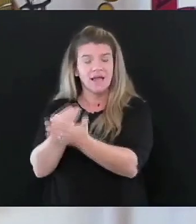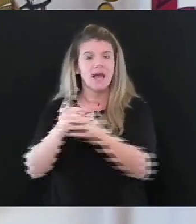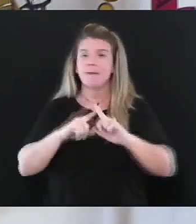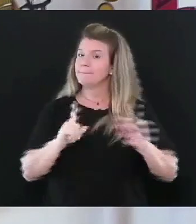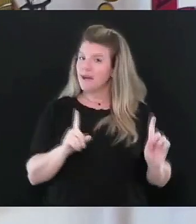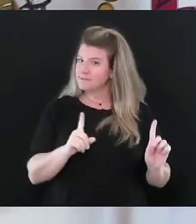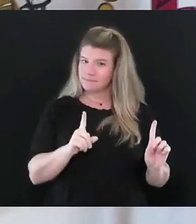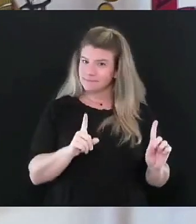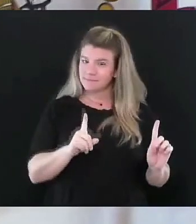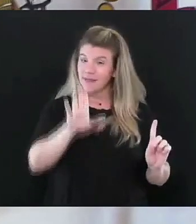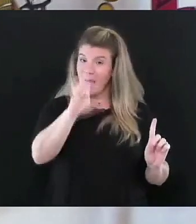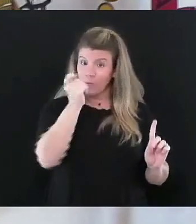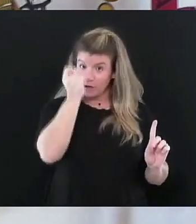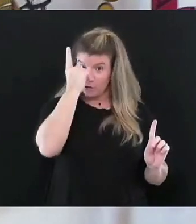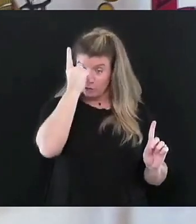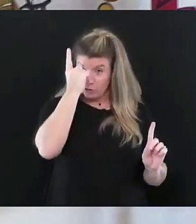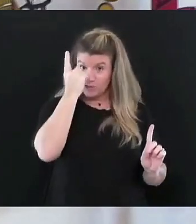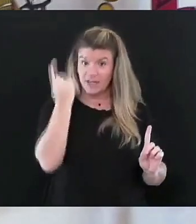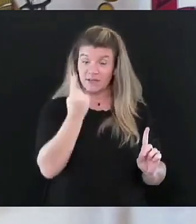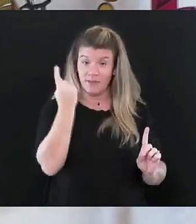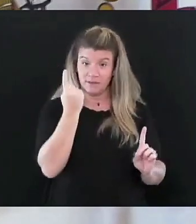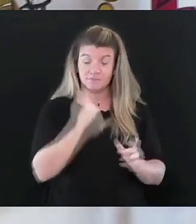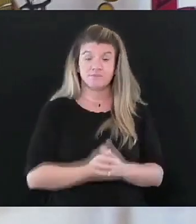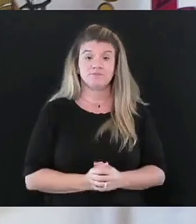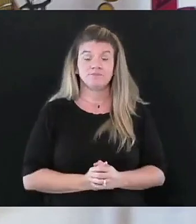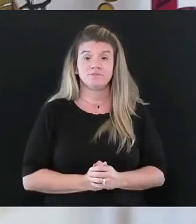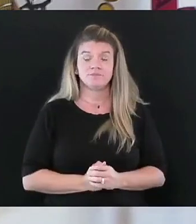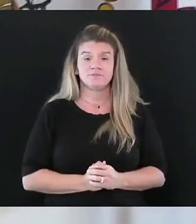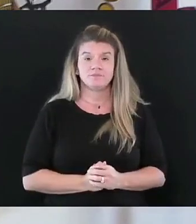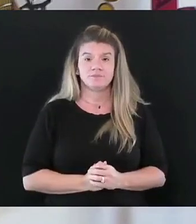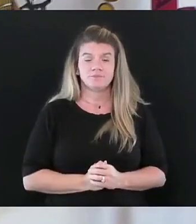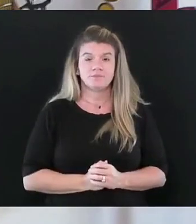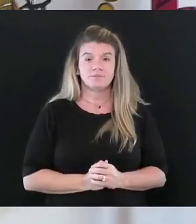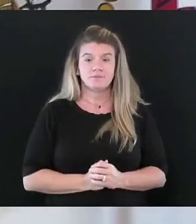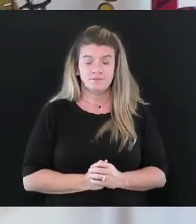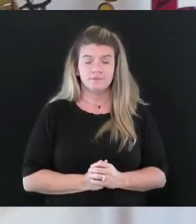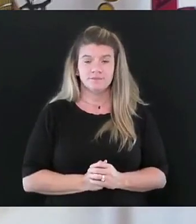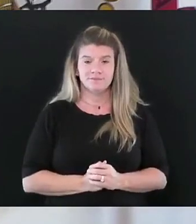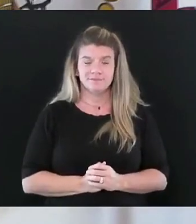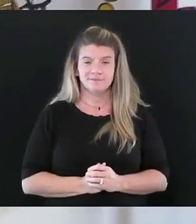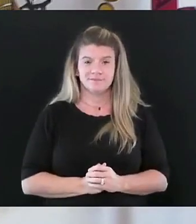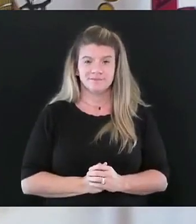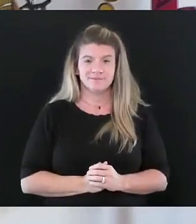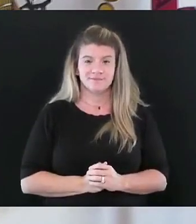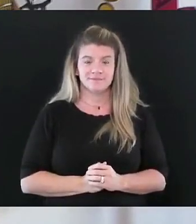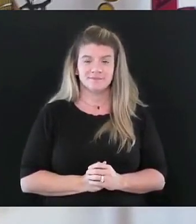here's one thing that I want to assure you. And I'd like you to ask yourself just this question.